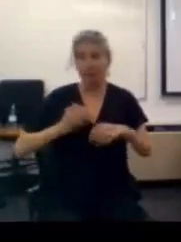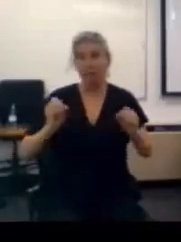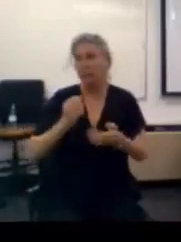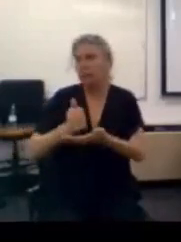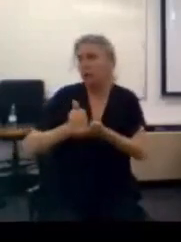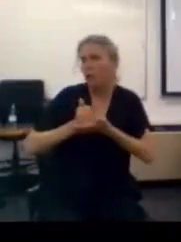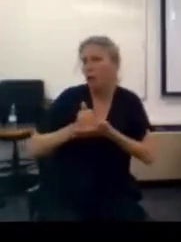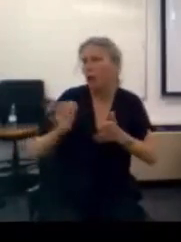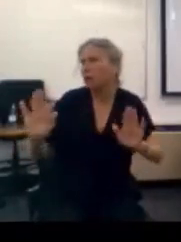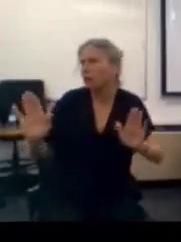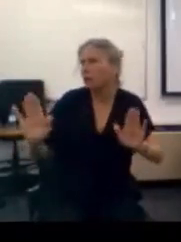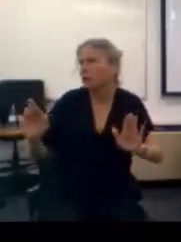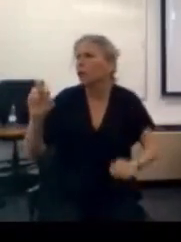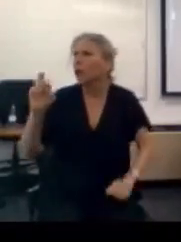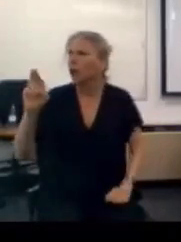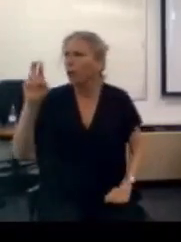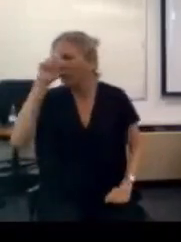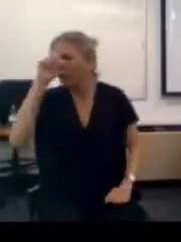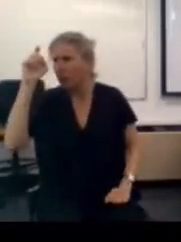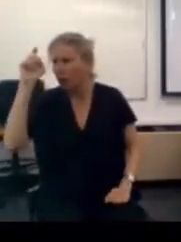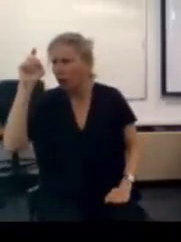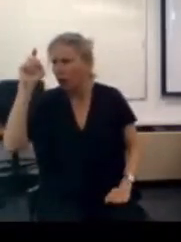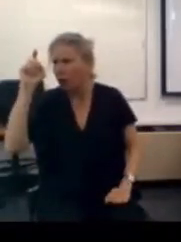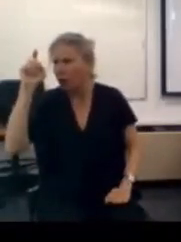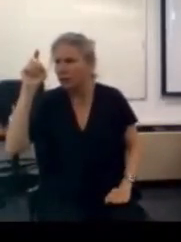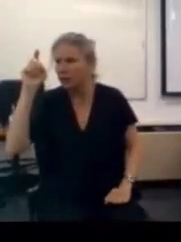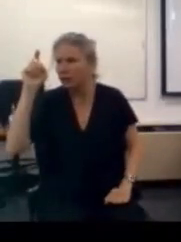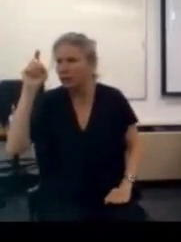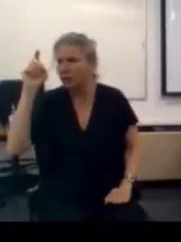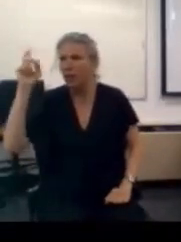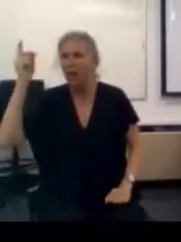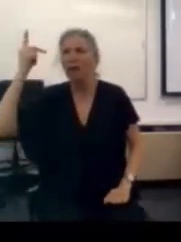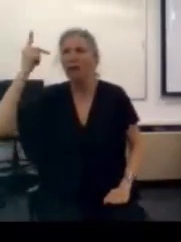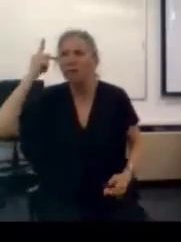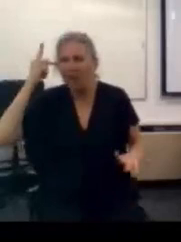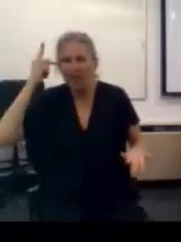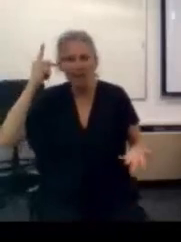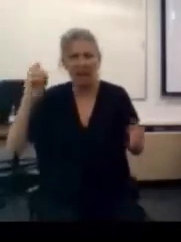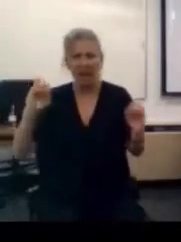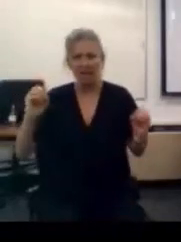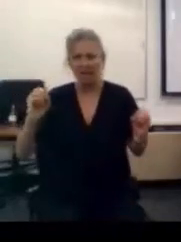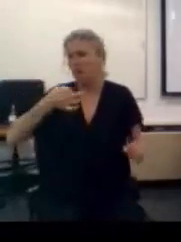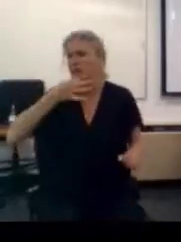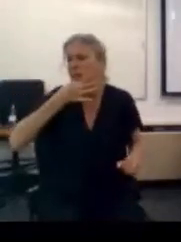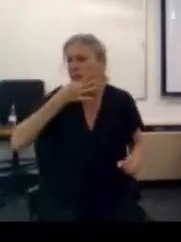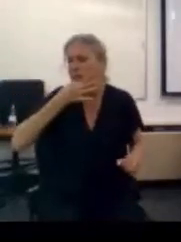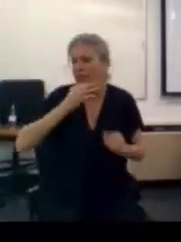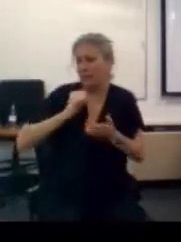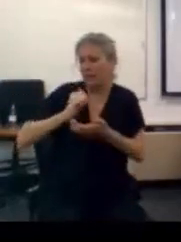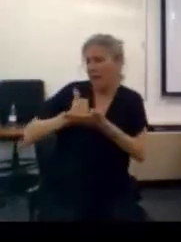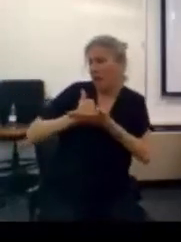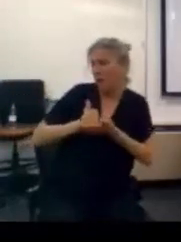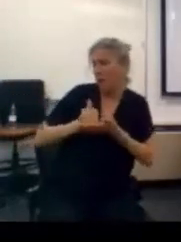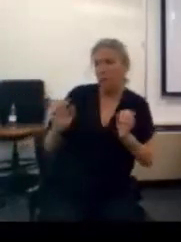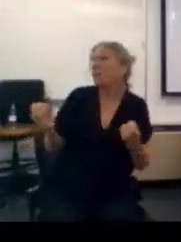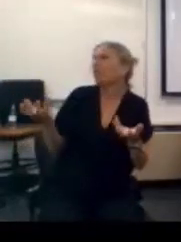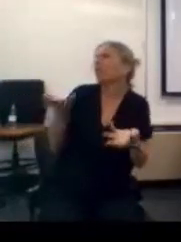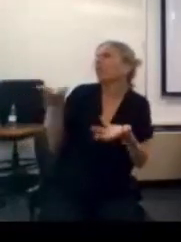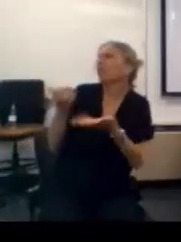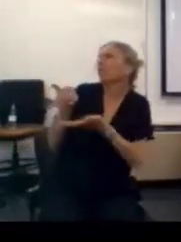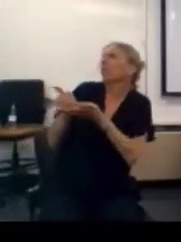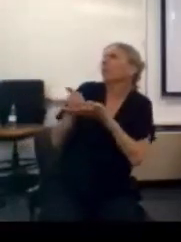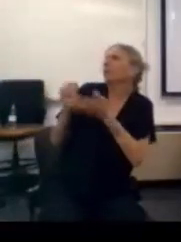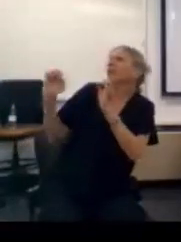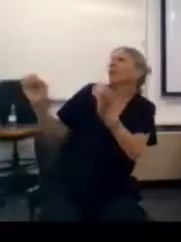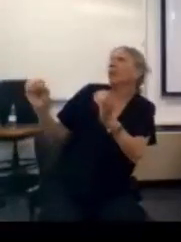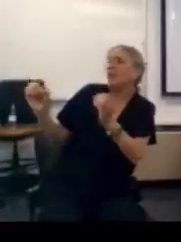made because there is no help or because the entity has no expertise on how